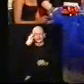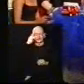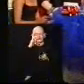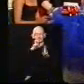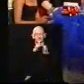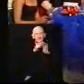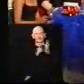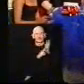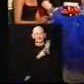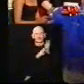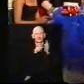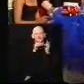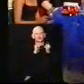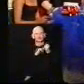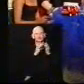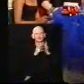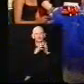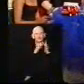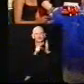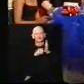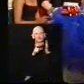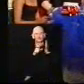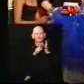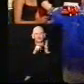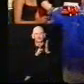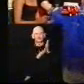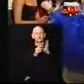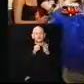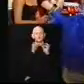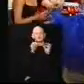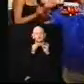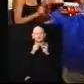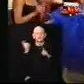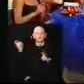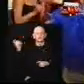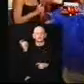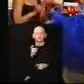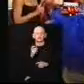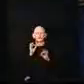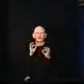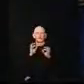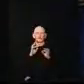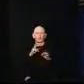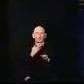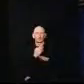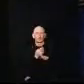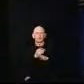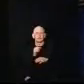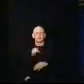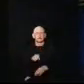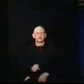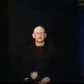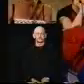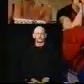And he's come in here today Especially to do this for us So please give him A very big round of applause